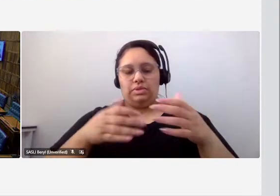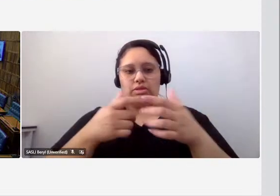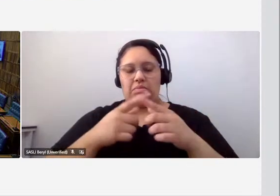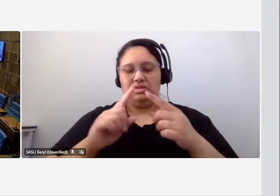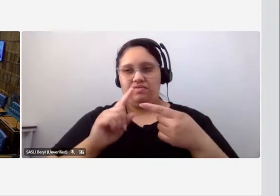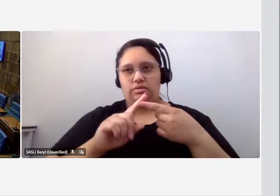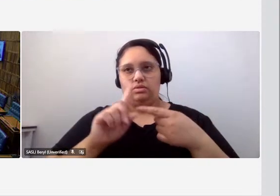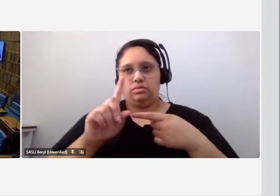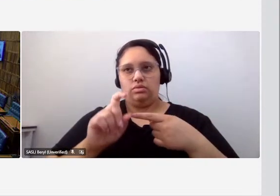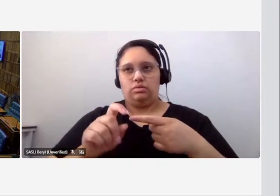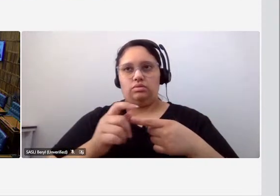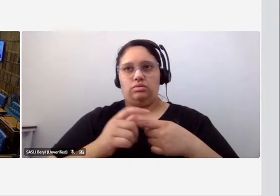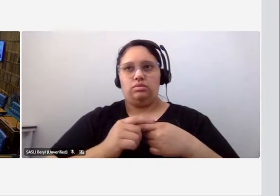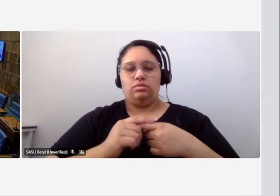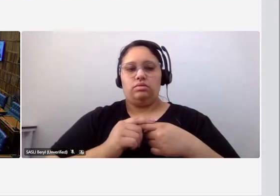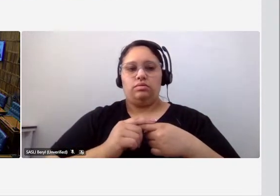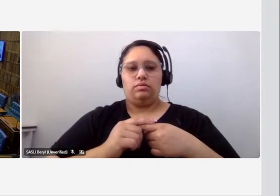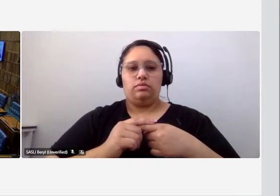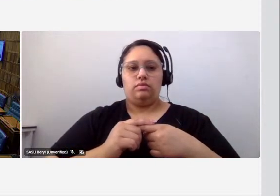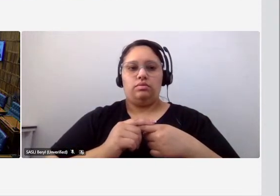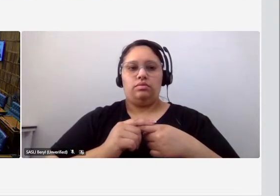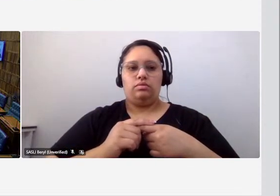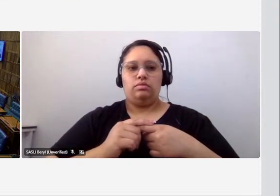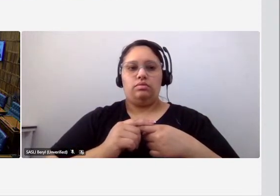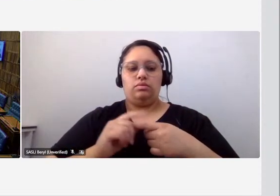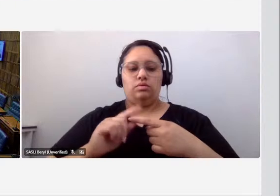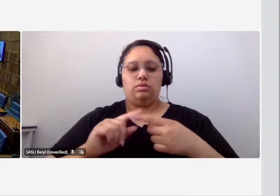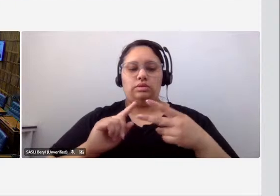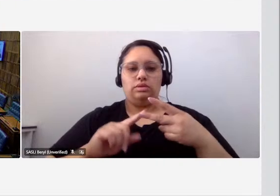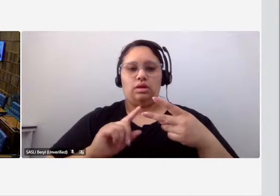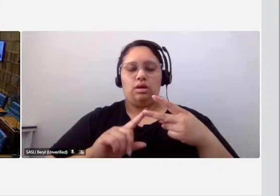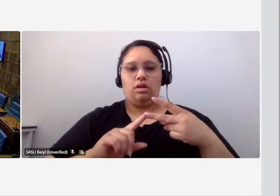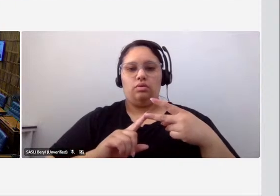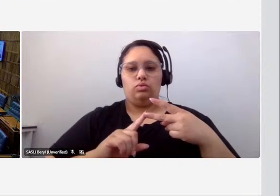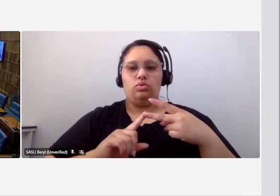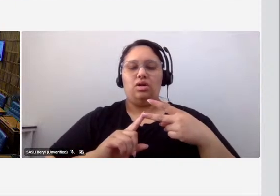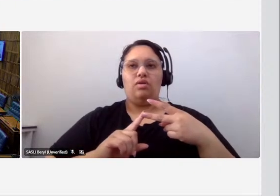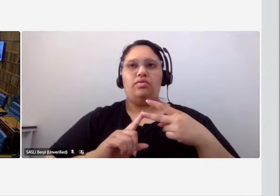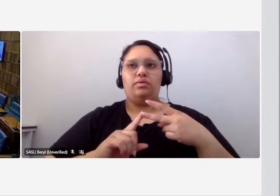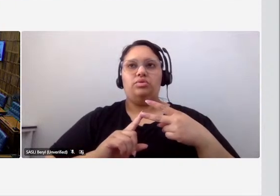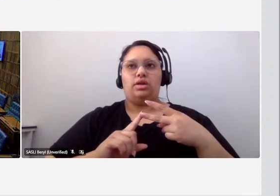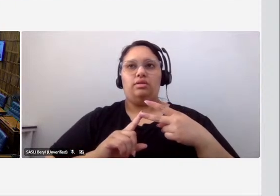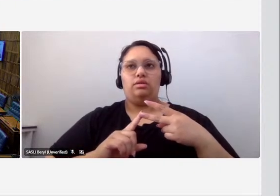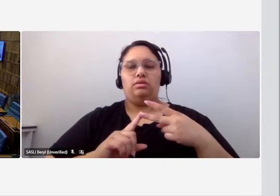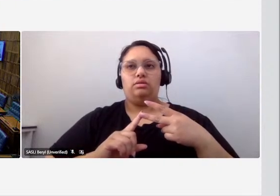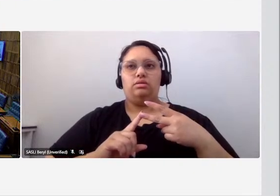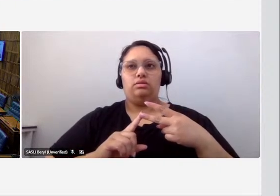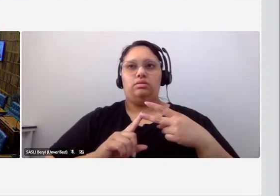first one. The second question, I